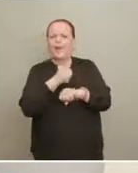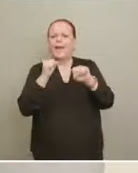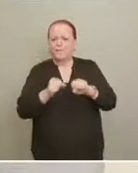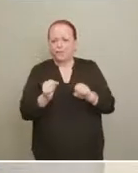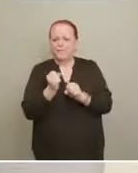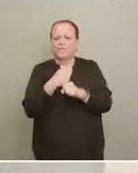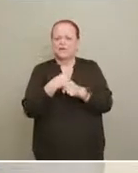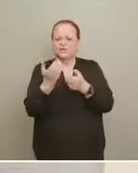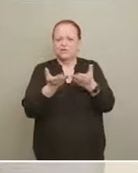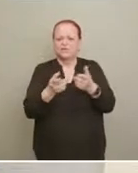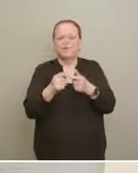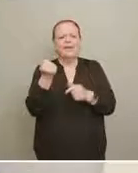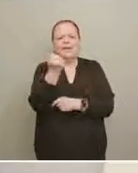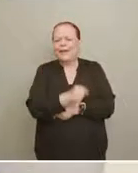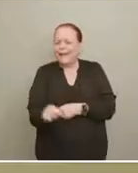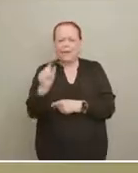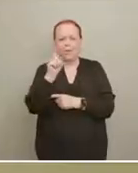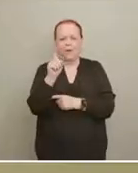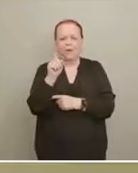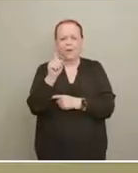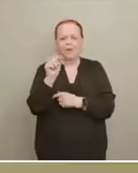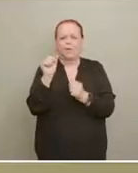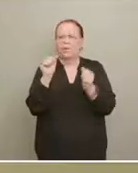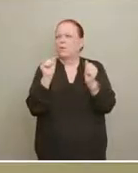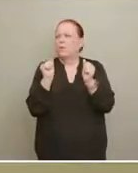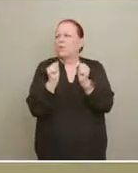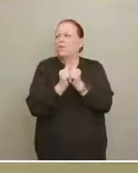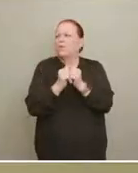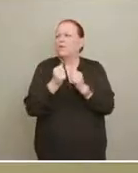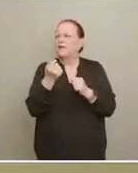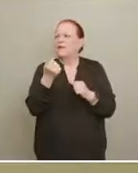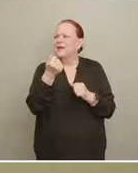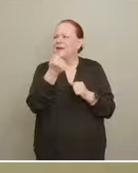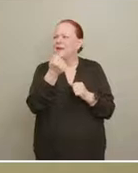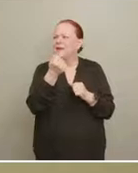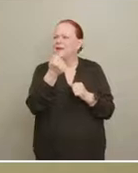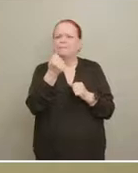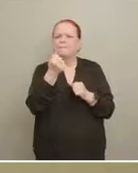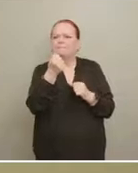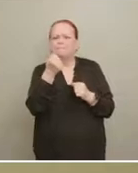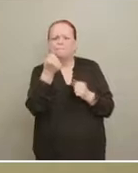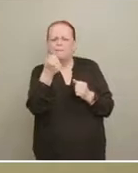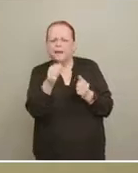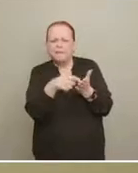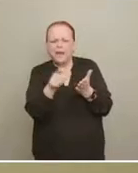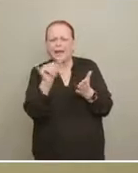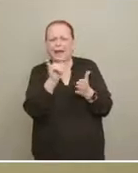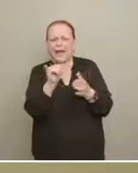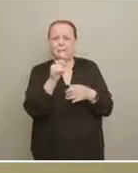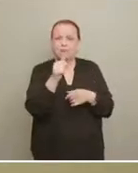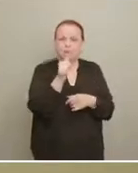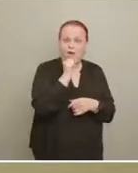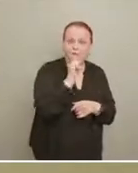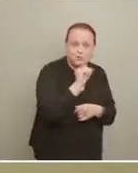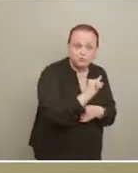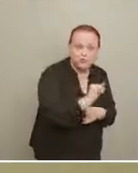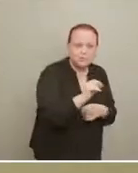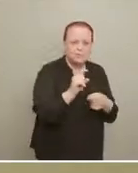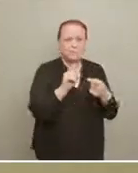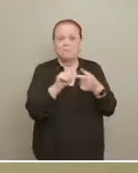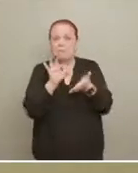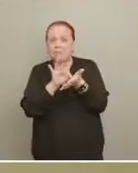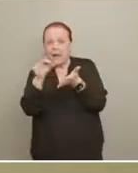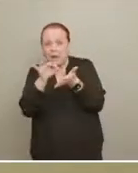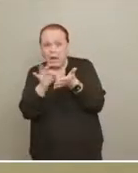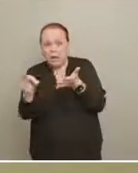services available to anybody with any payer. And so if they have private insurance or they have Medicaid, or maybe